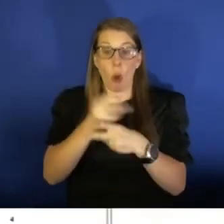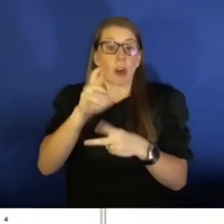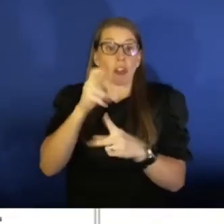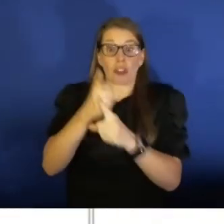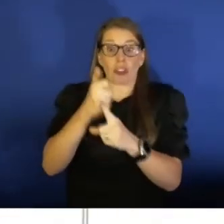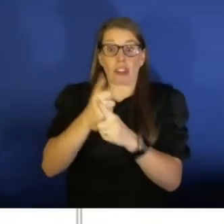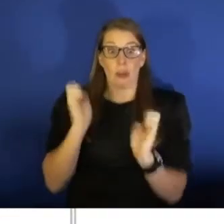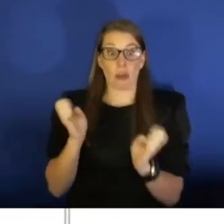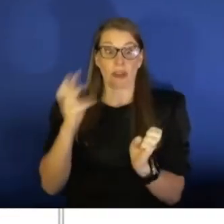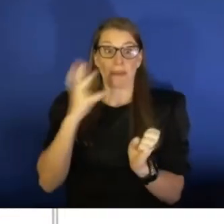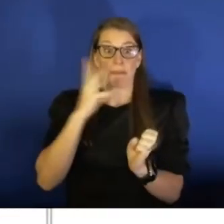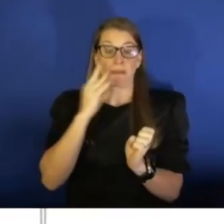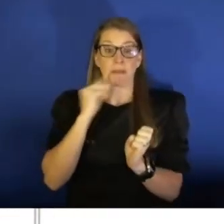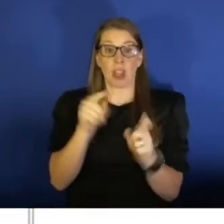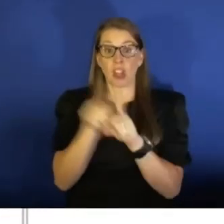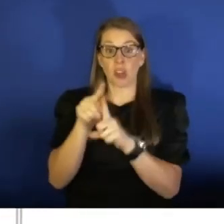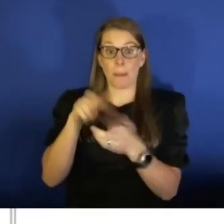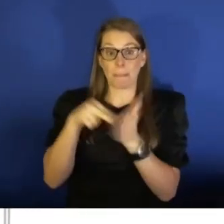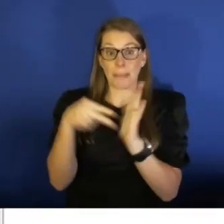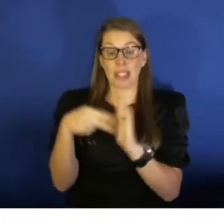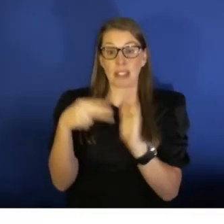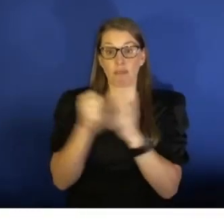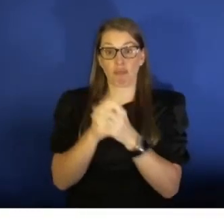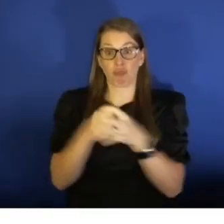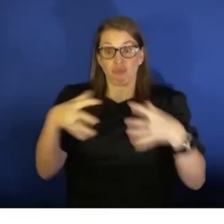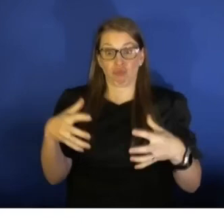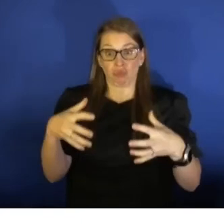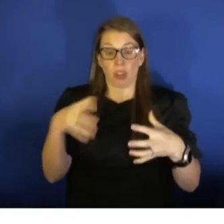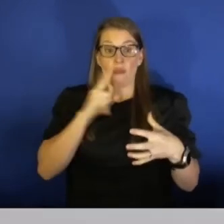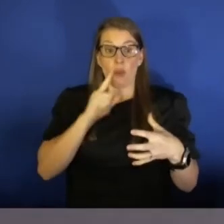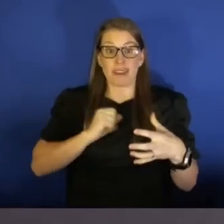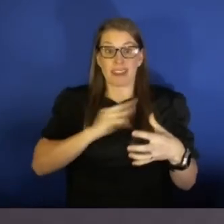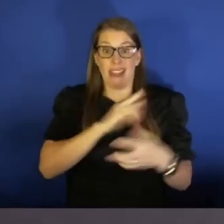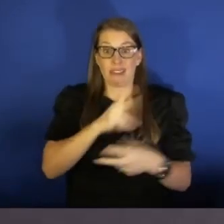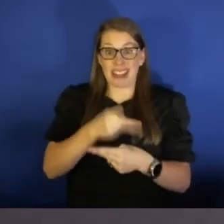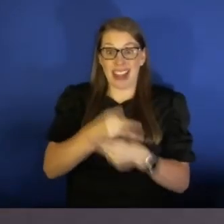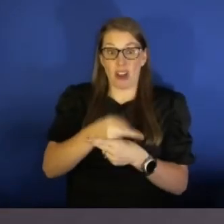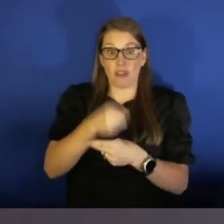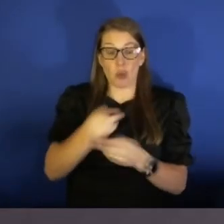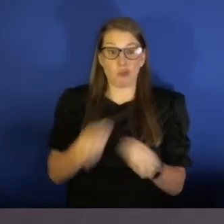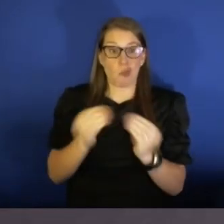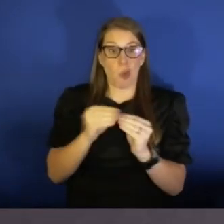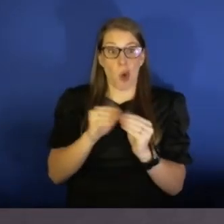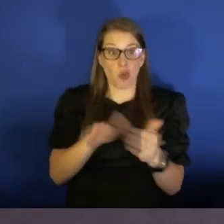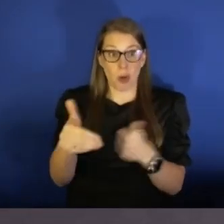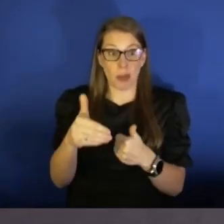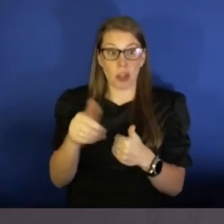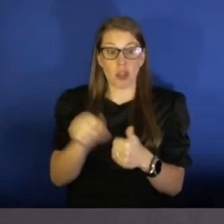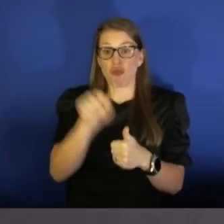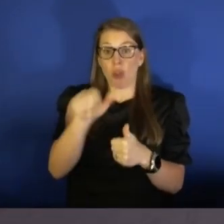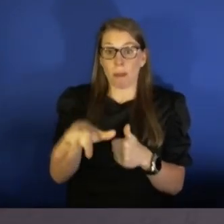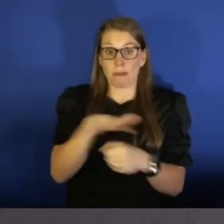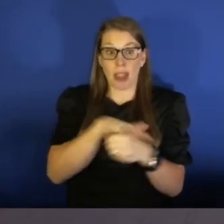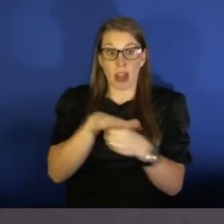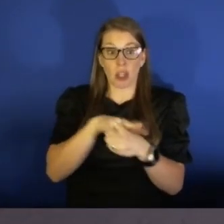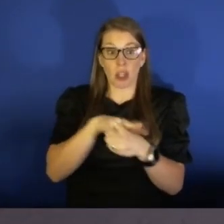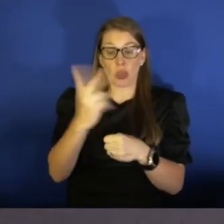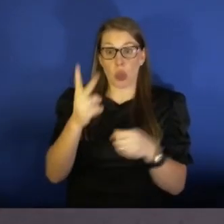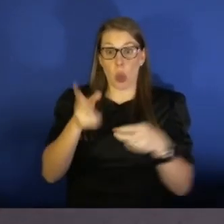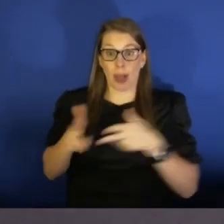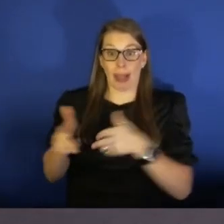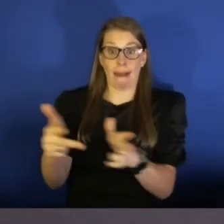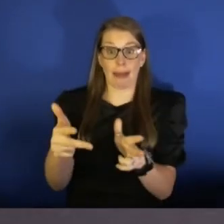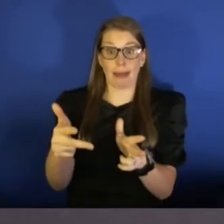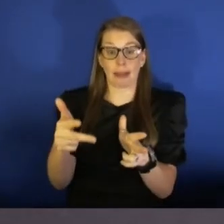emergency. It also means a larger space for emergency room staff to take care of you. The drop-off area will now be 2 lanes to accommodate